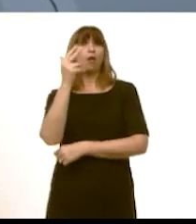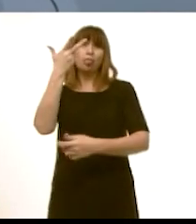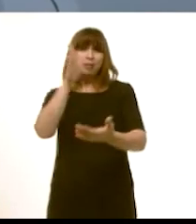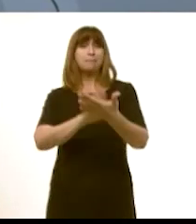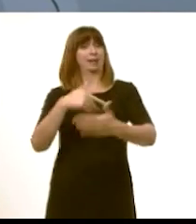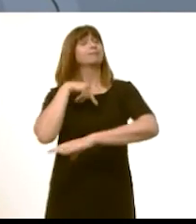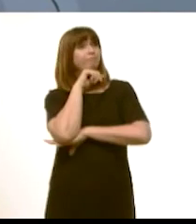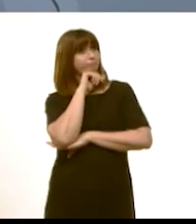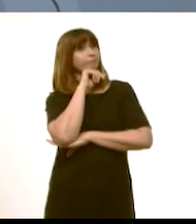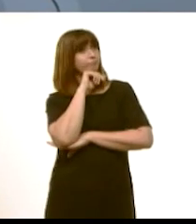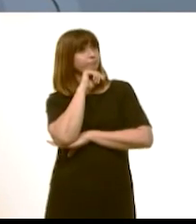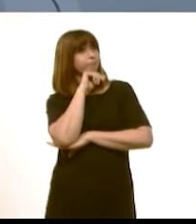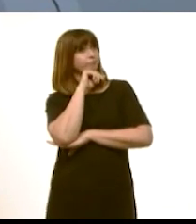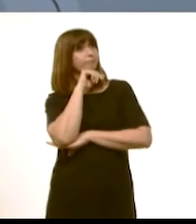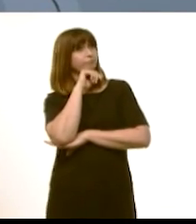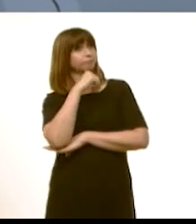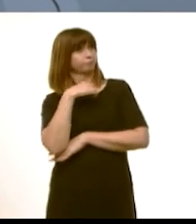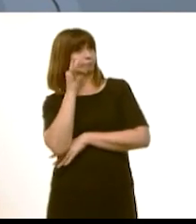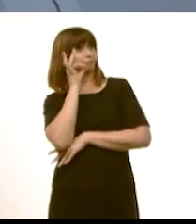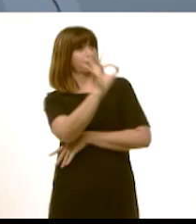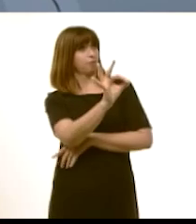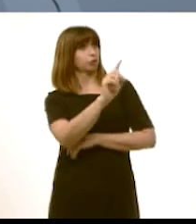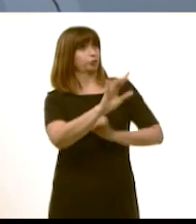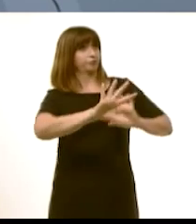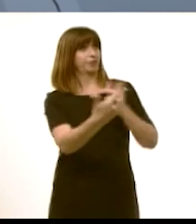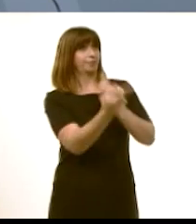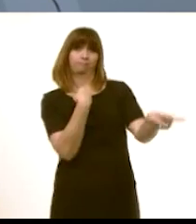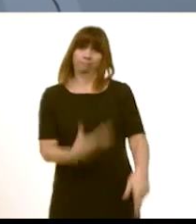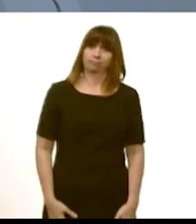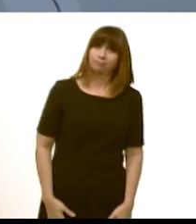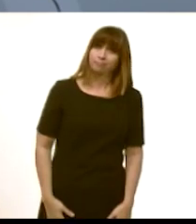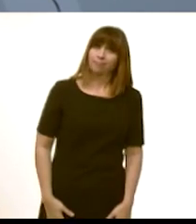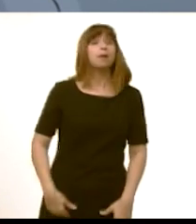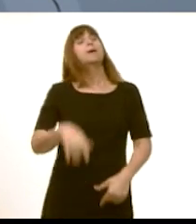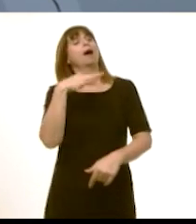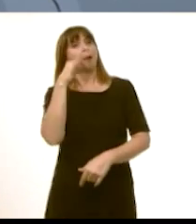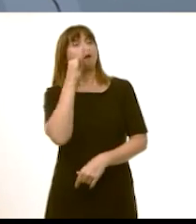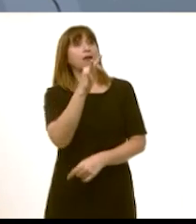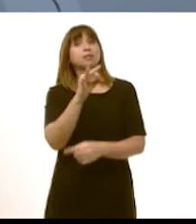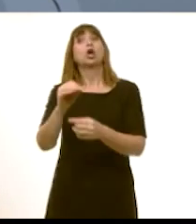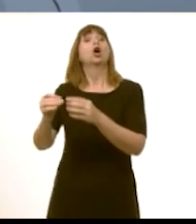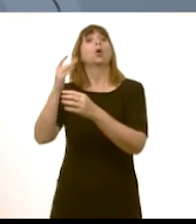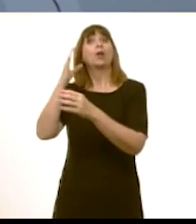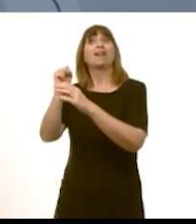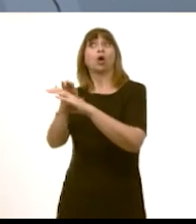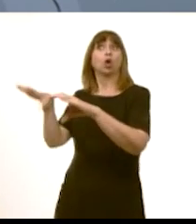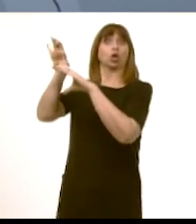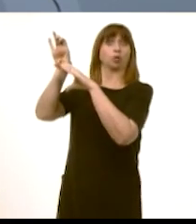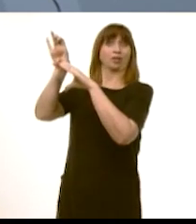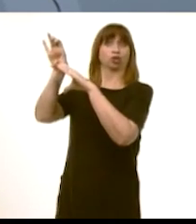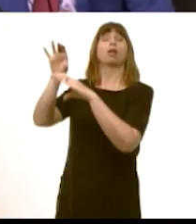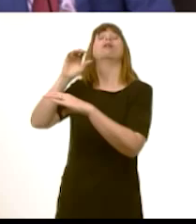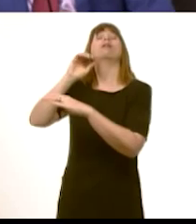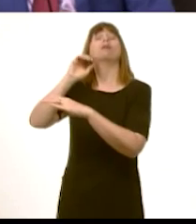Minister, and the one thing you didn't say was an answer to the question I put to you. Right. When there is a consequential for the money announced, when